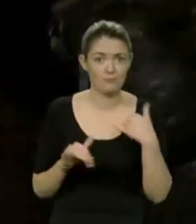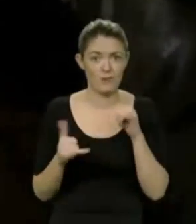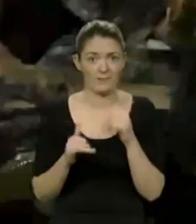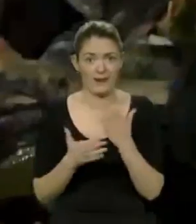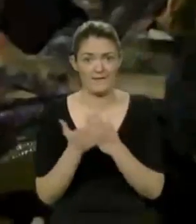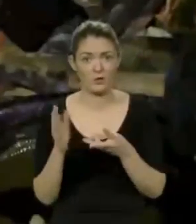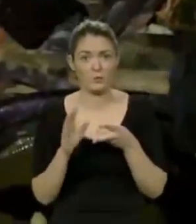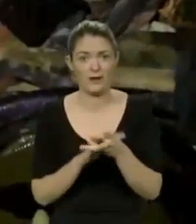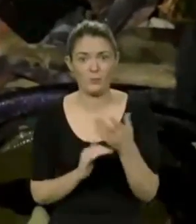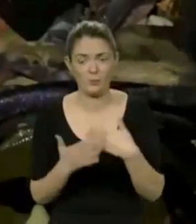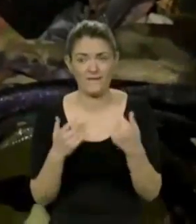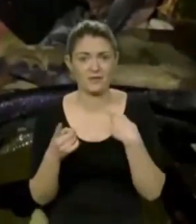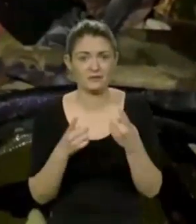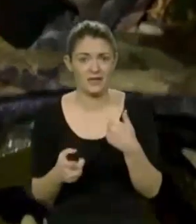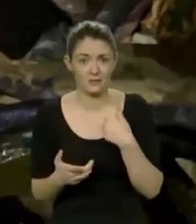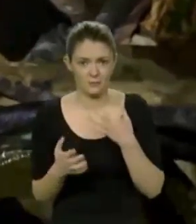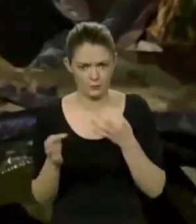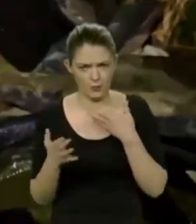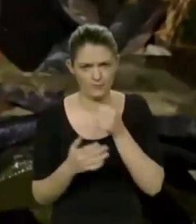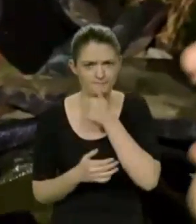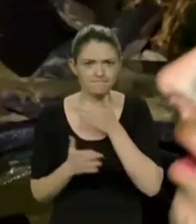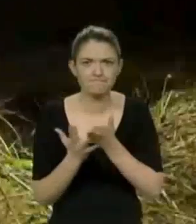done to me, go along with it and just get through it now.